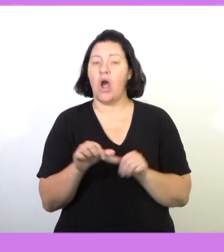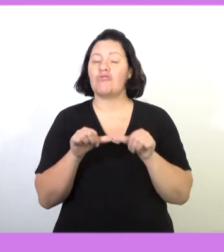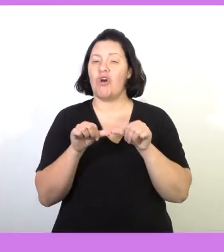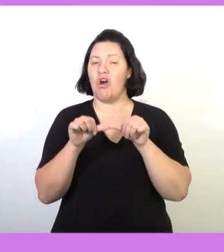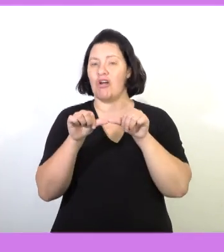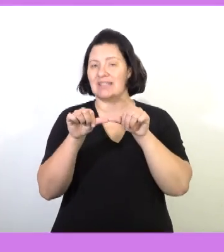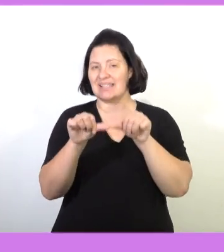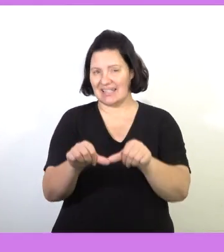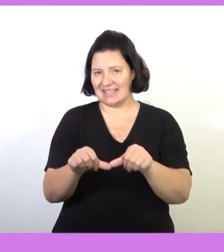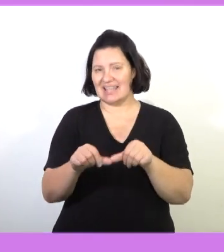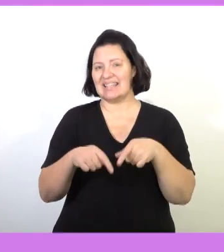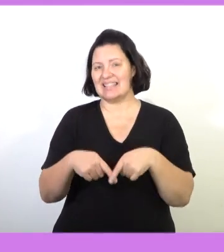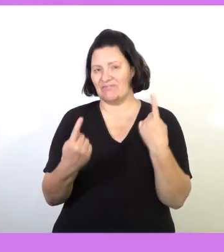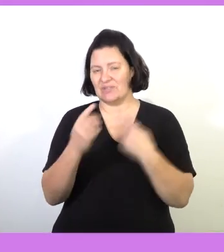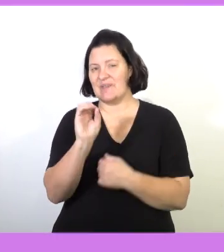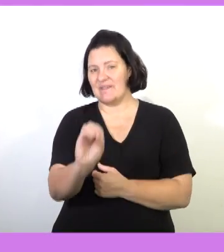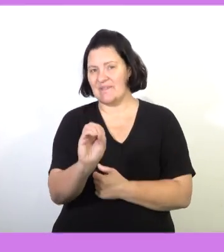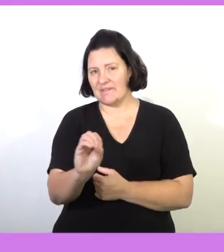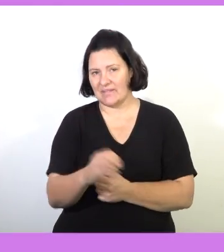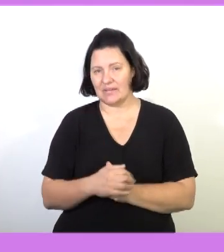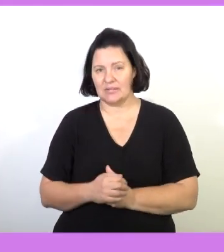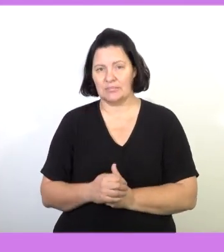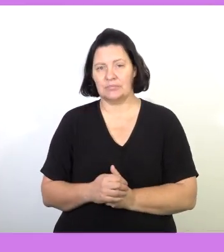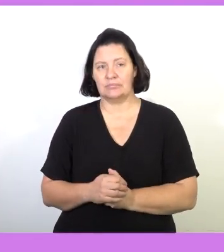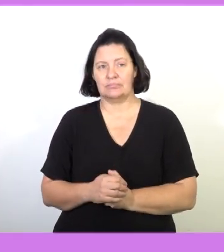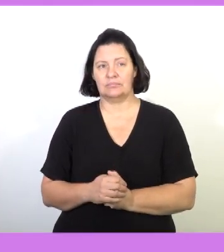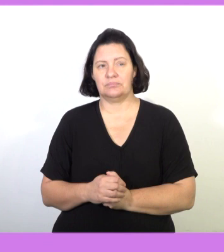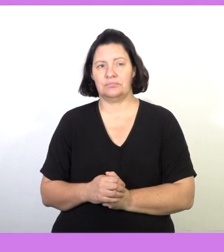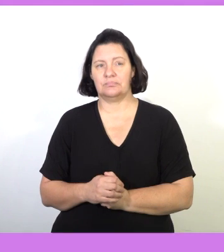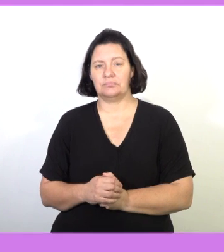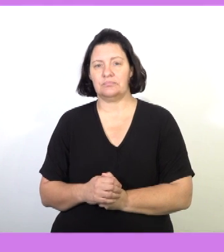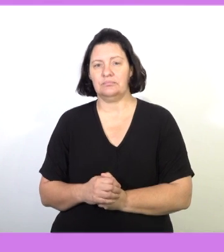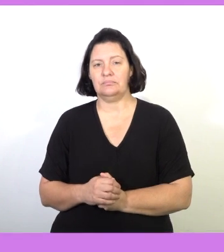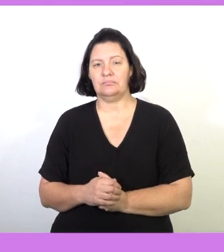there is that constant difference.